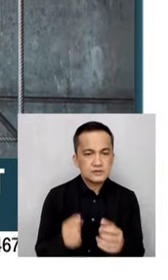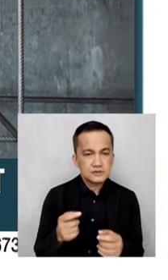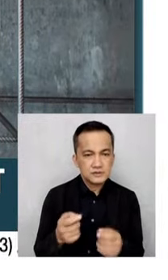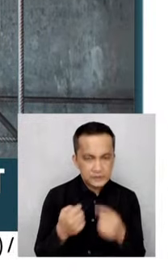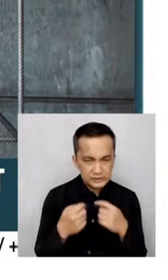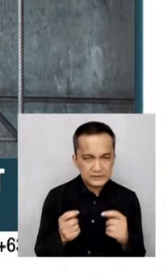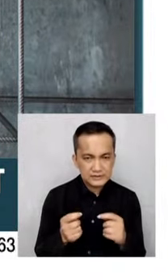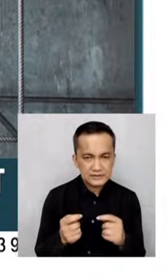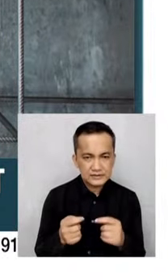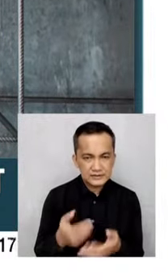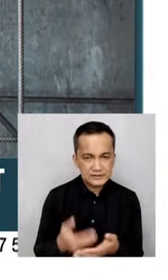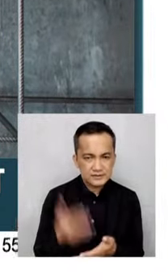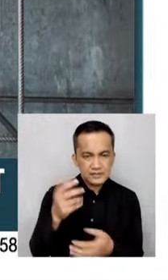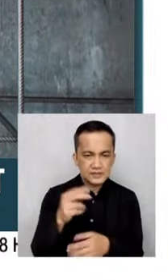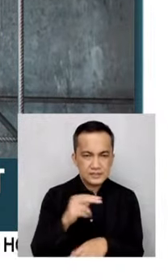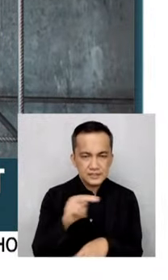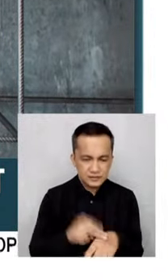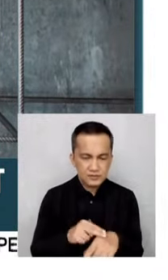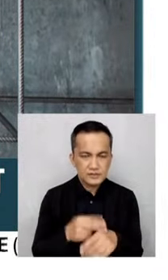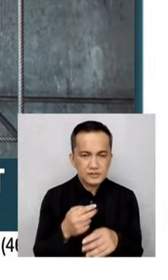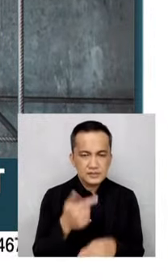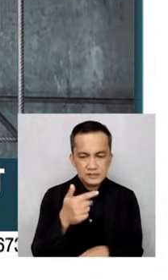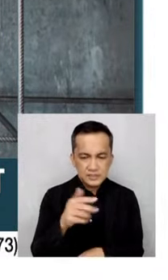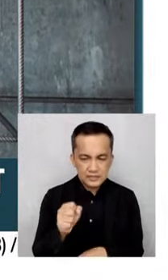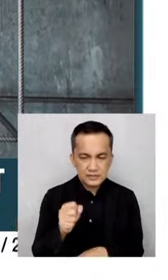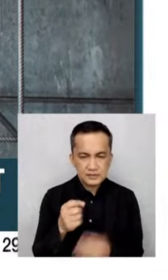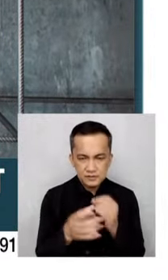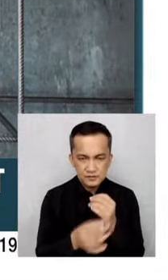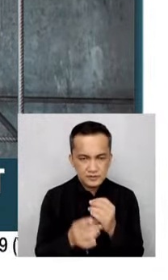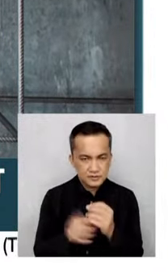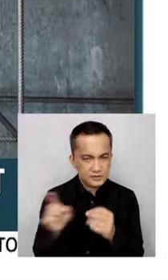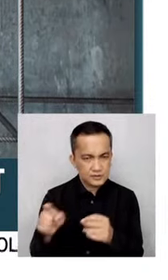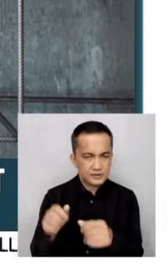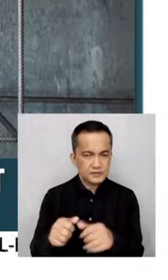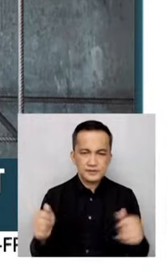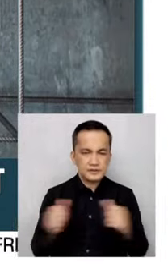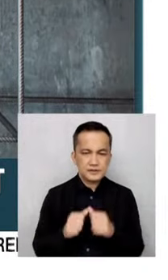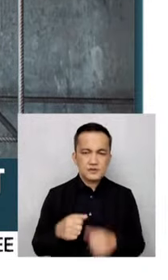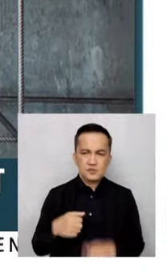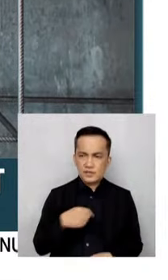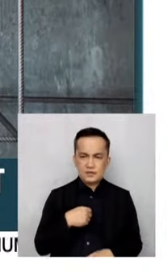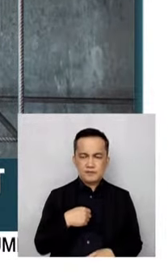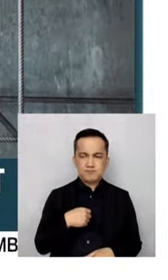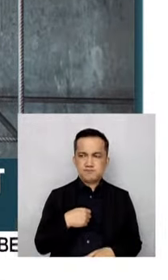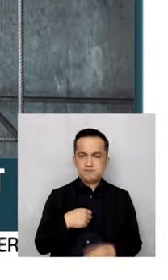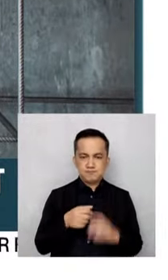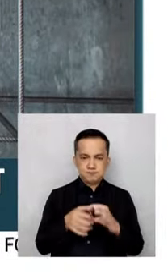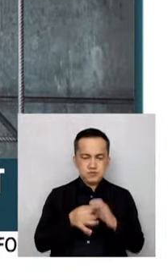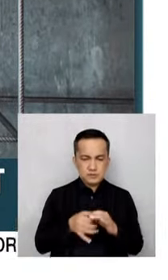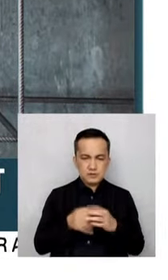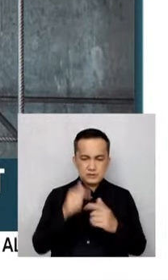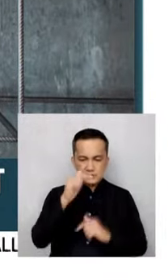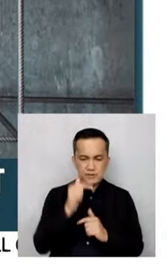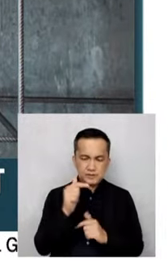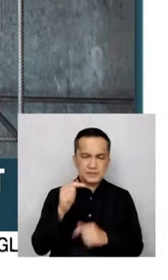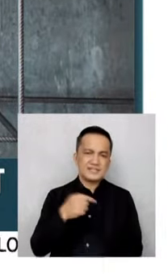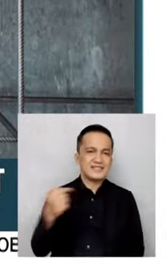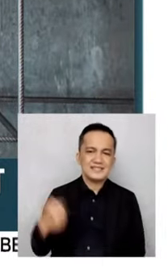rich natural gas and oil resources in that area. So we're not really bound or limited to